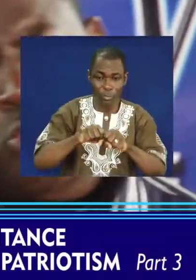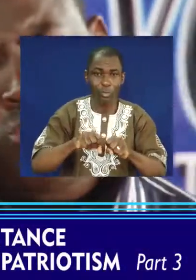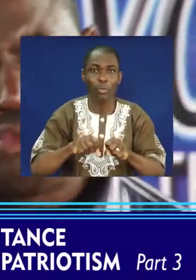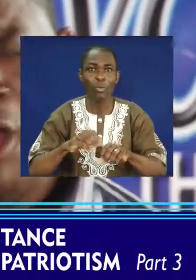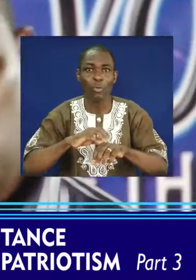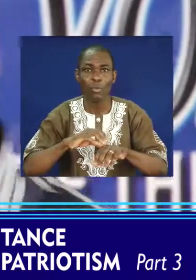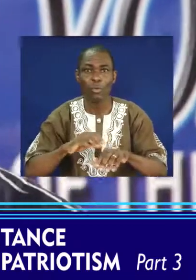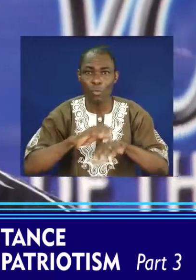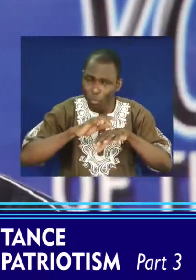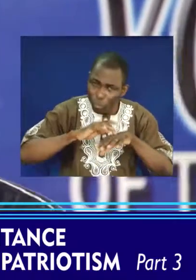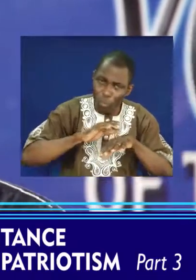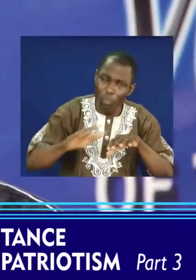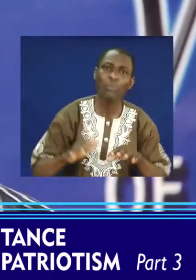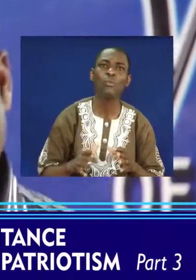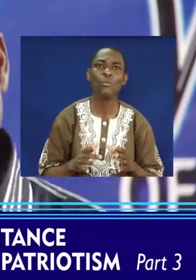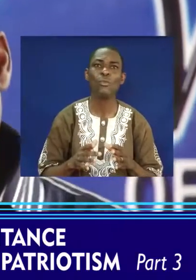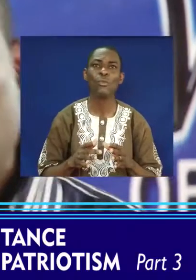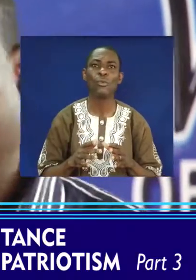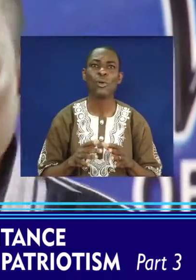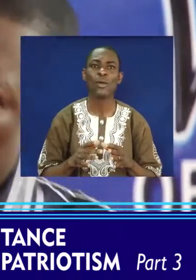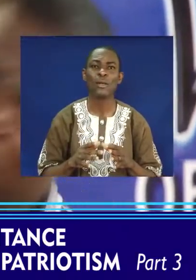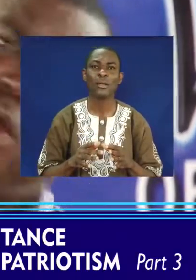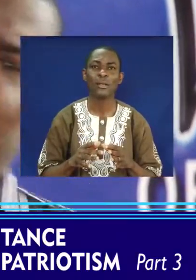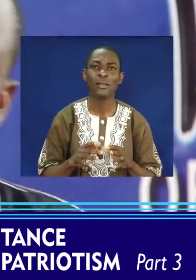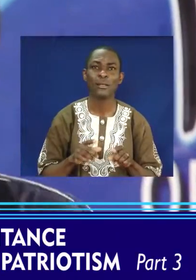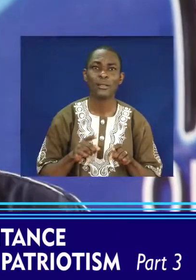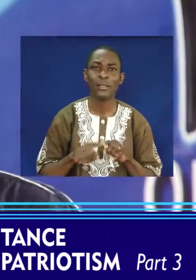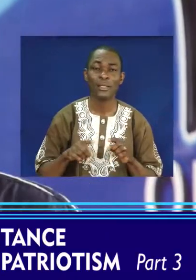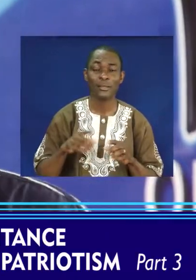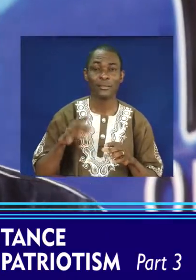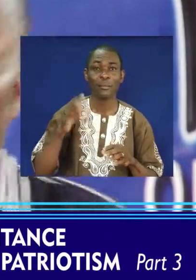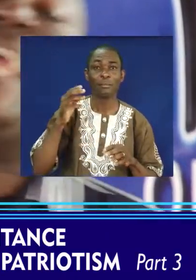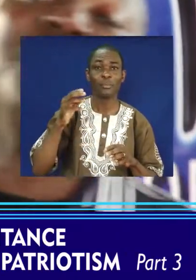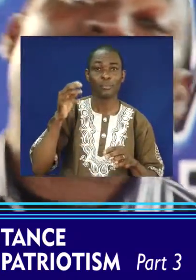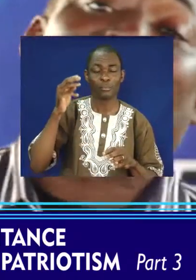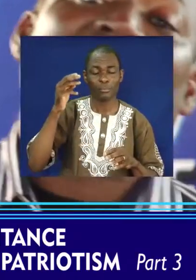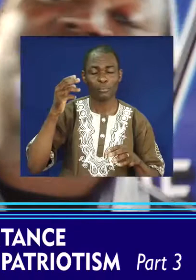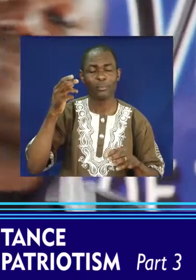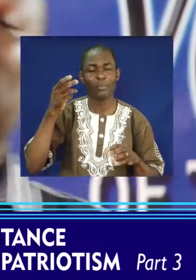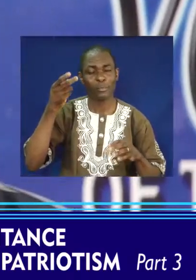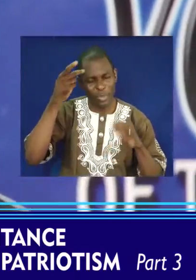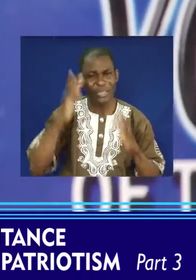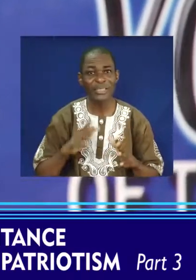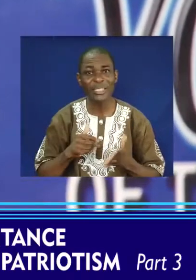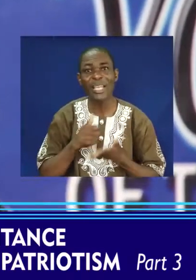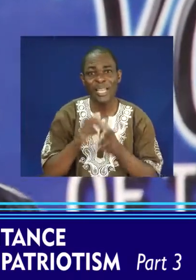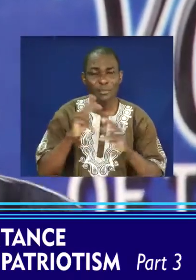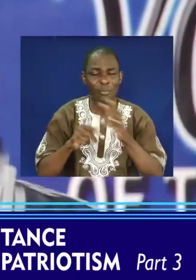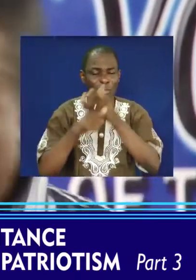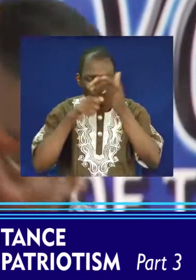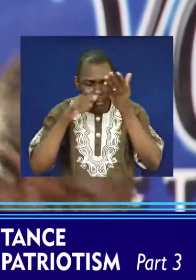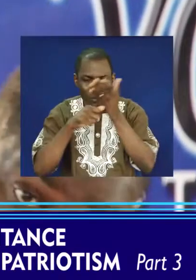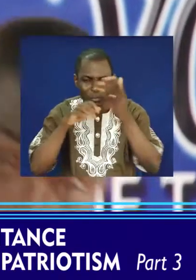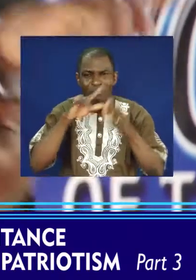dia kuko draw a kuta handbag, no cocaine, aye mumma, what I call for a replay. Ede tin balanza.